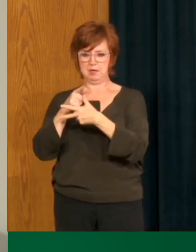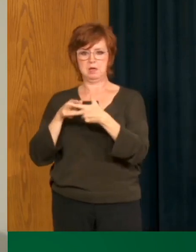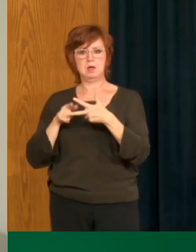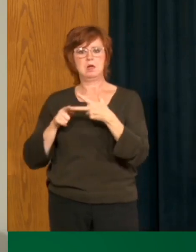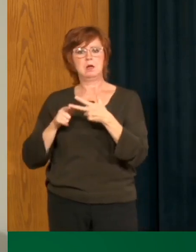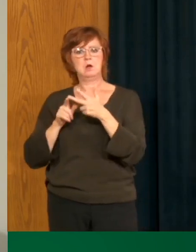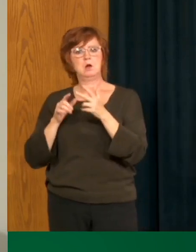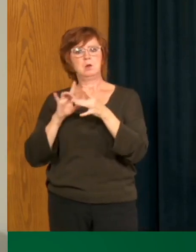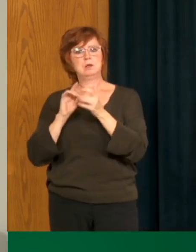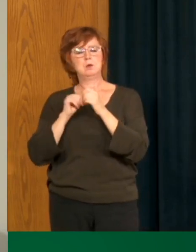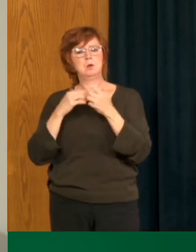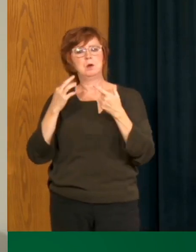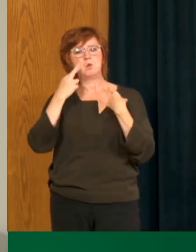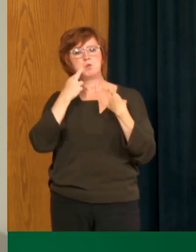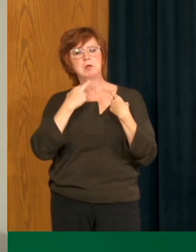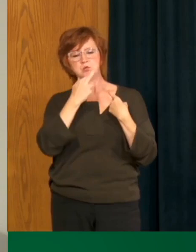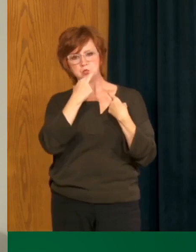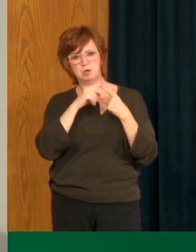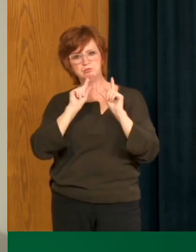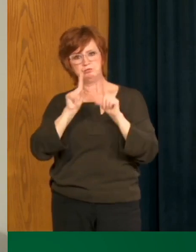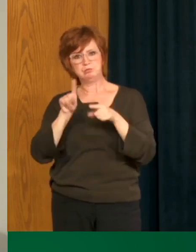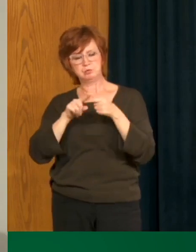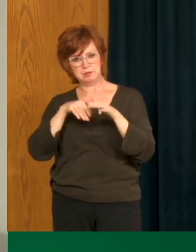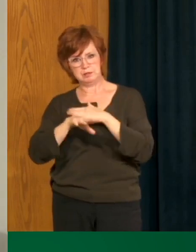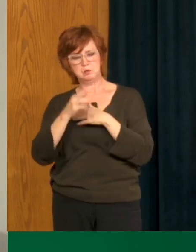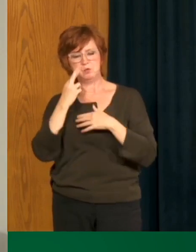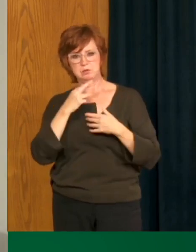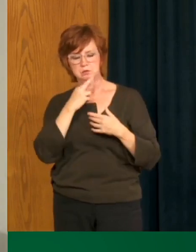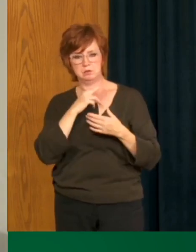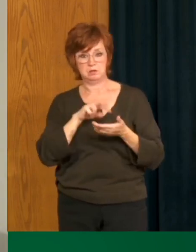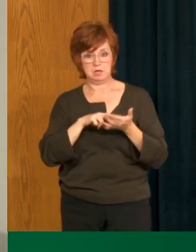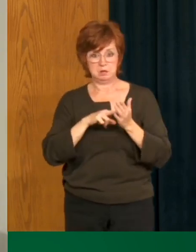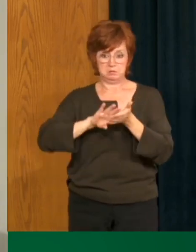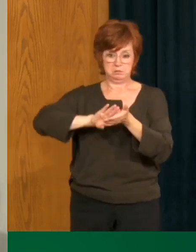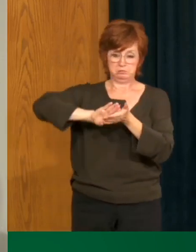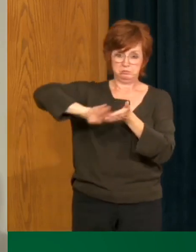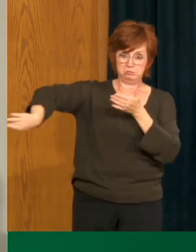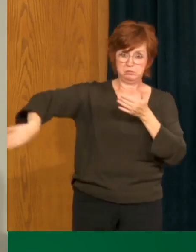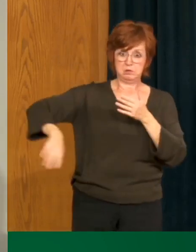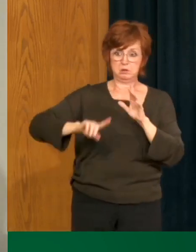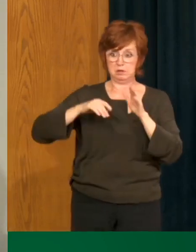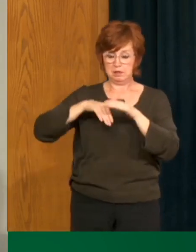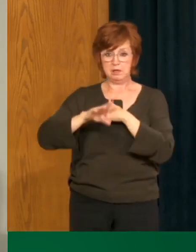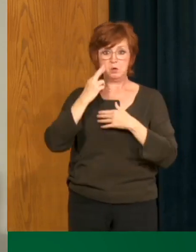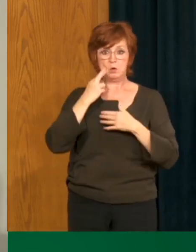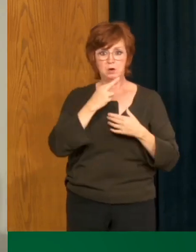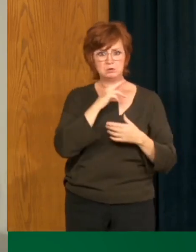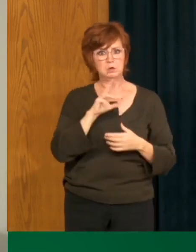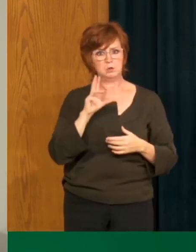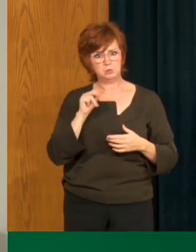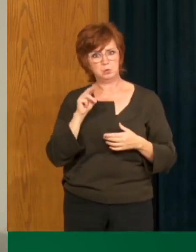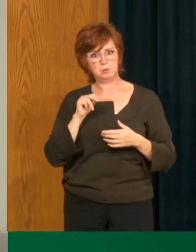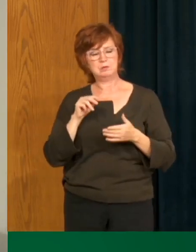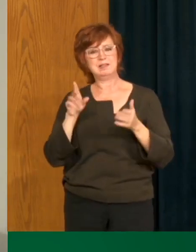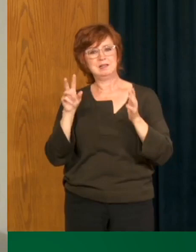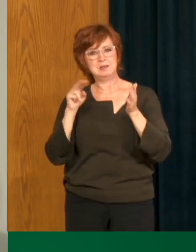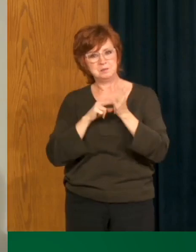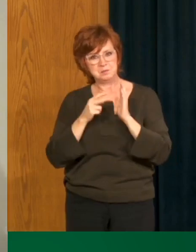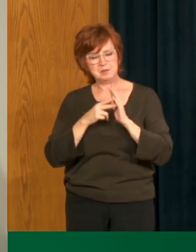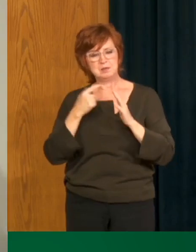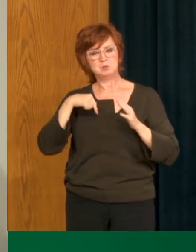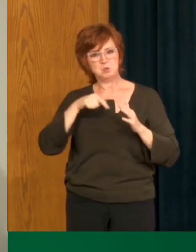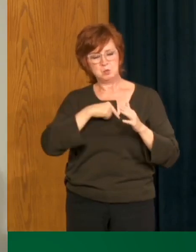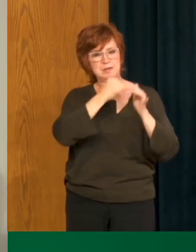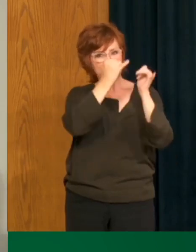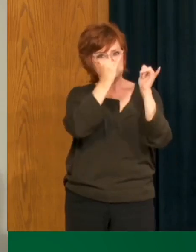doesn't necessarily mean that we should, not go to a restaurant or a bar. All it means is that, we should do our own risk assessment. We